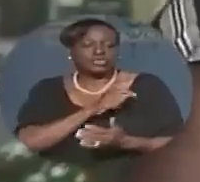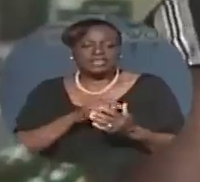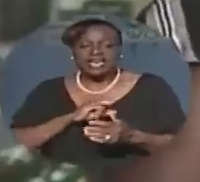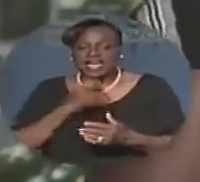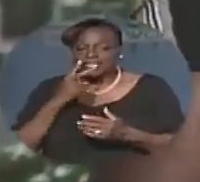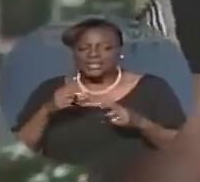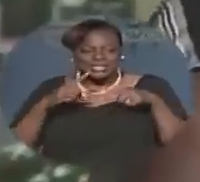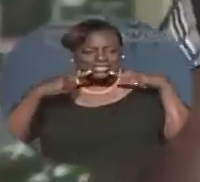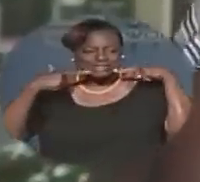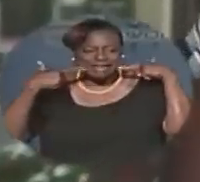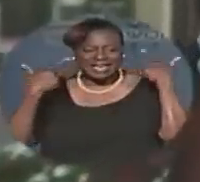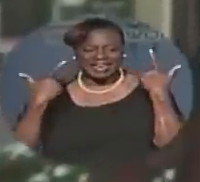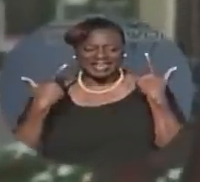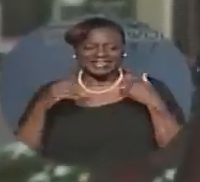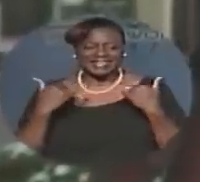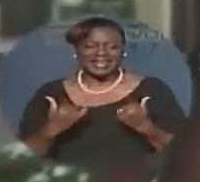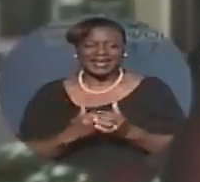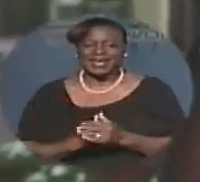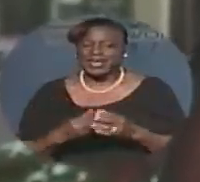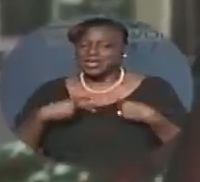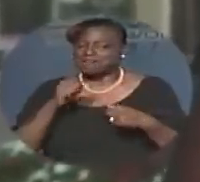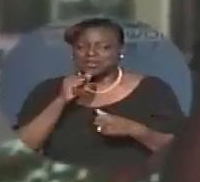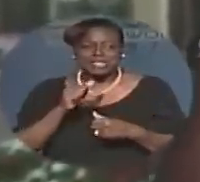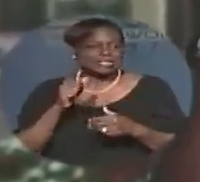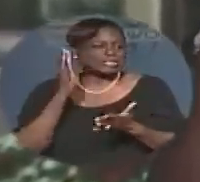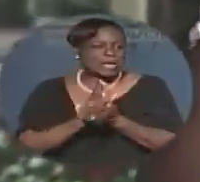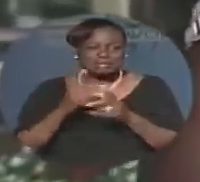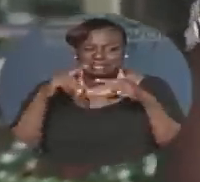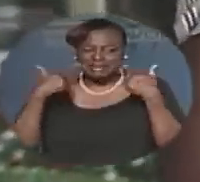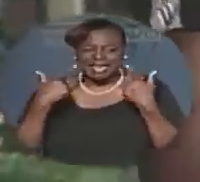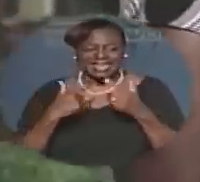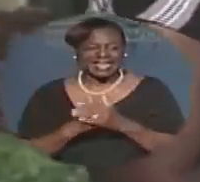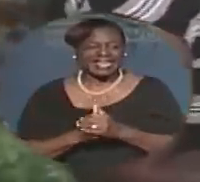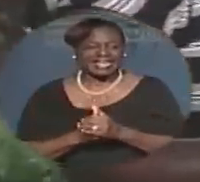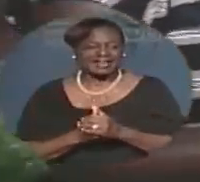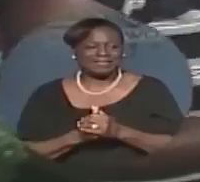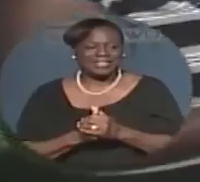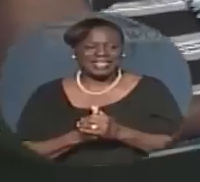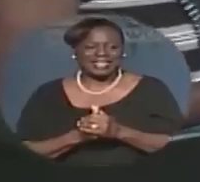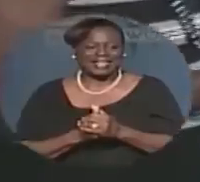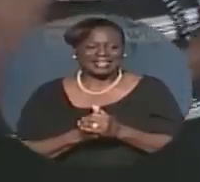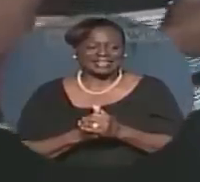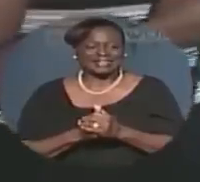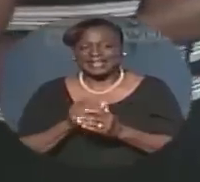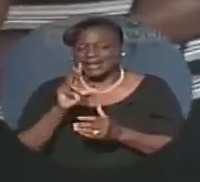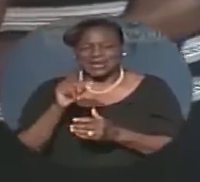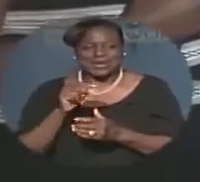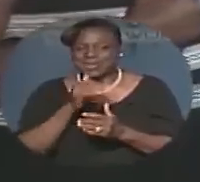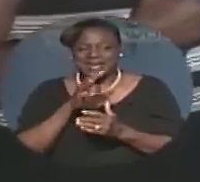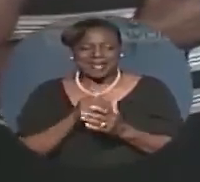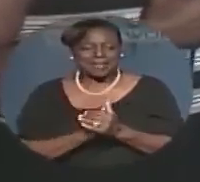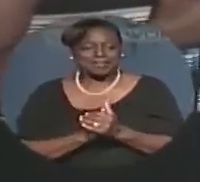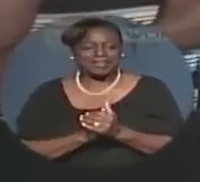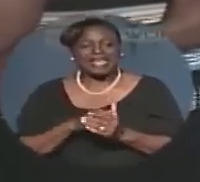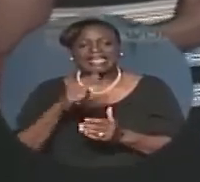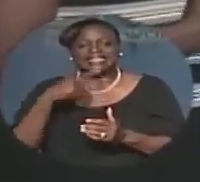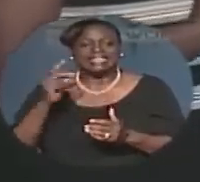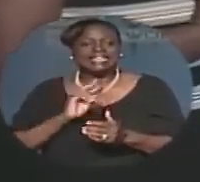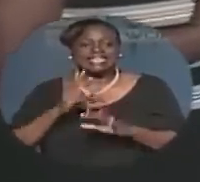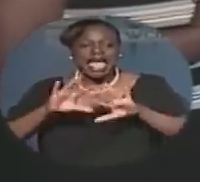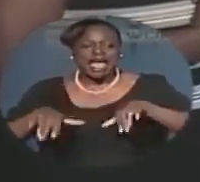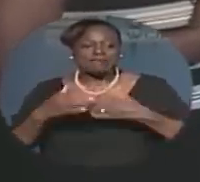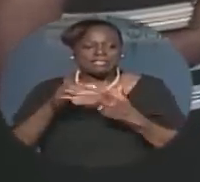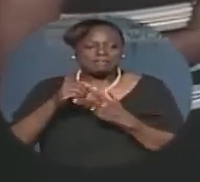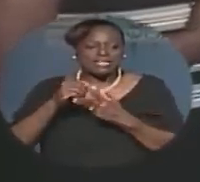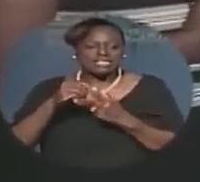beaming from ear to ear. You haven't stopped smiling since you shook hands with the prince. No, ma'am, not at all. Tell us exactly how special it